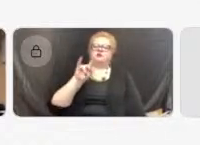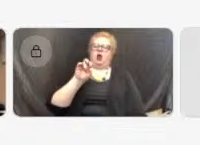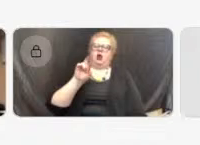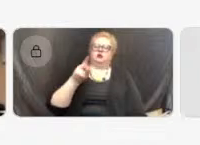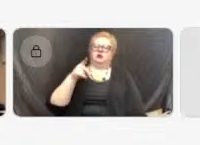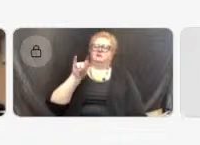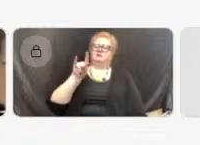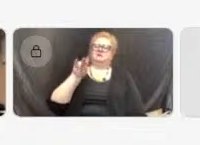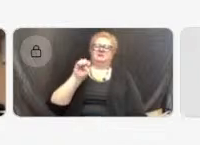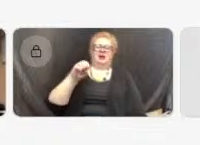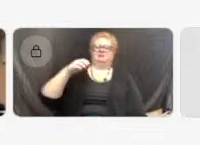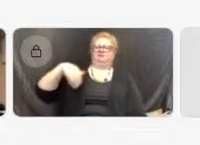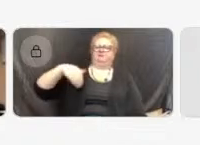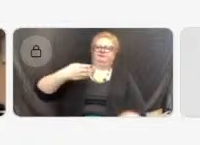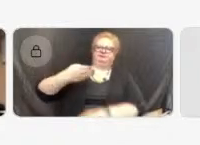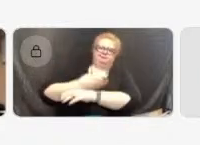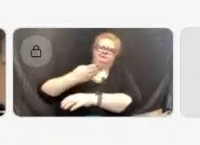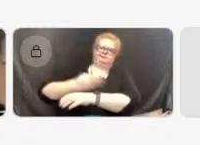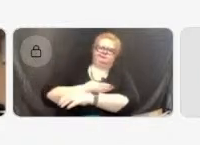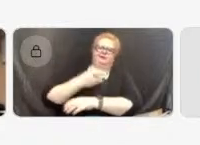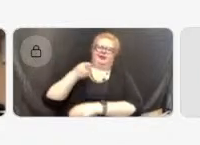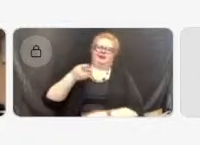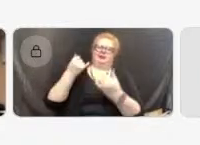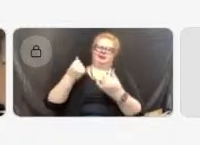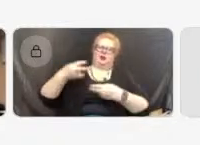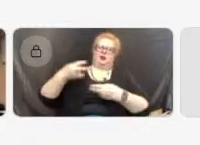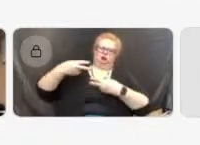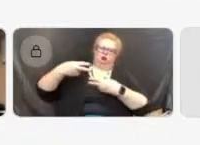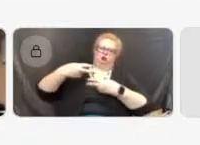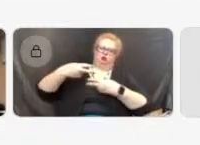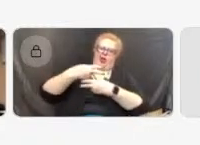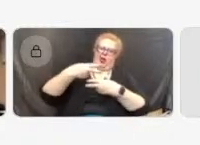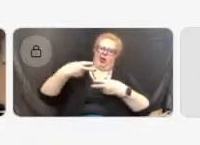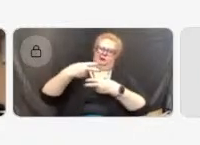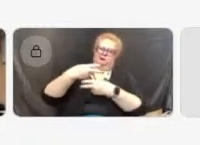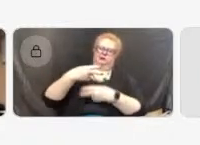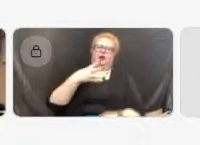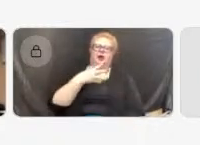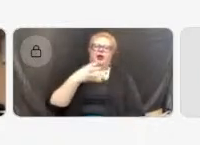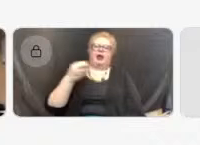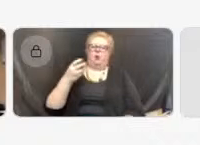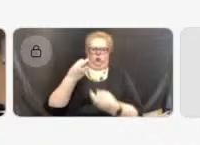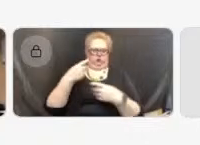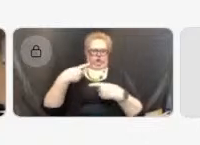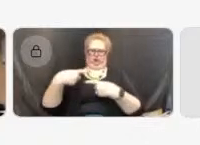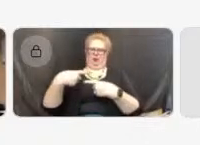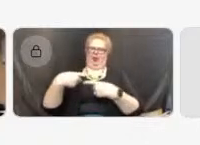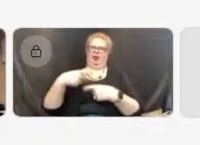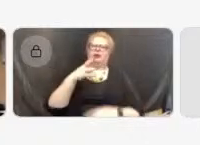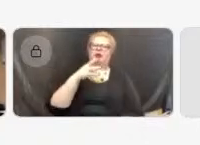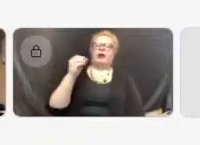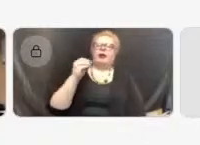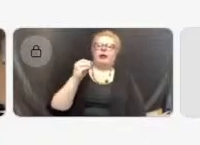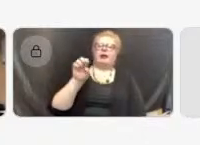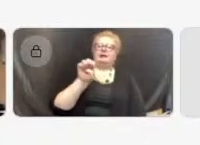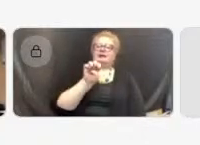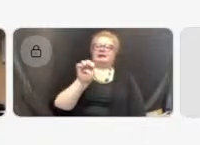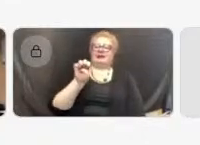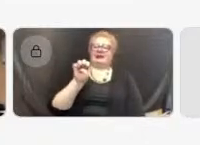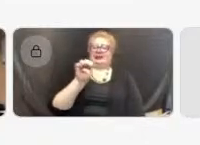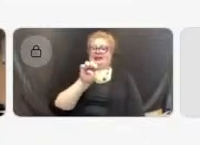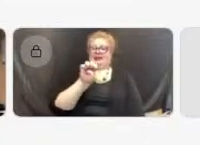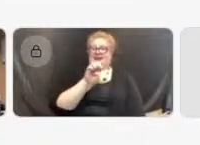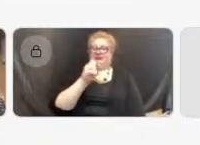improved in this section. It's a 2-lane road, and the portion of it east of Zuber Road has had